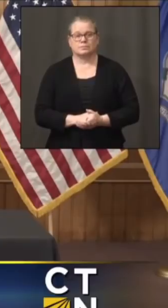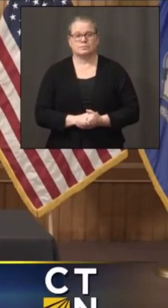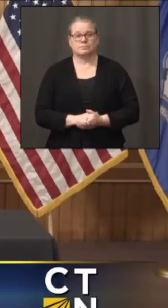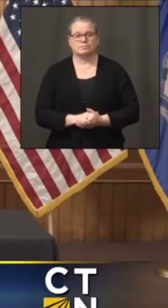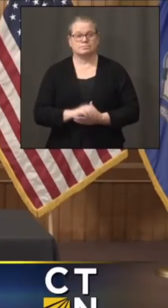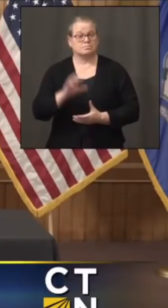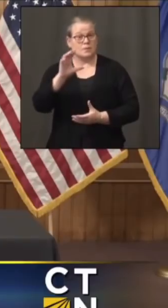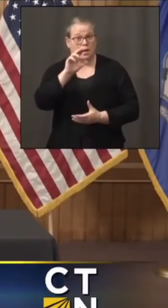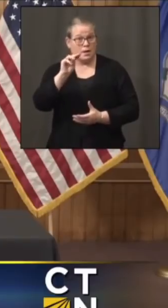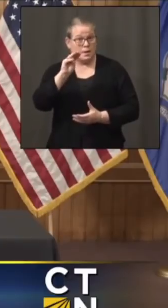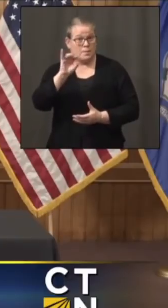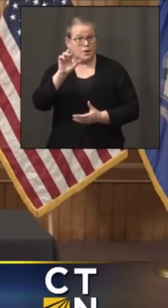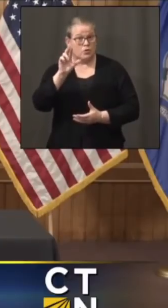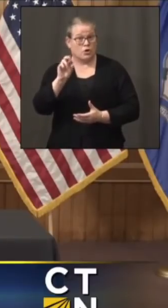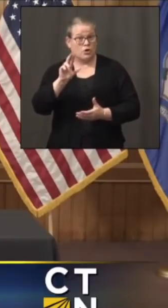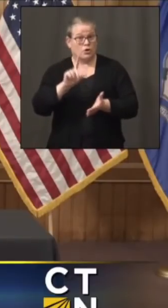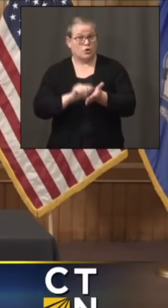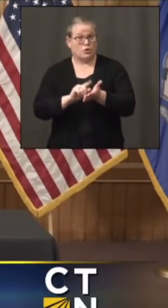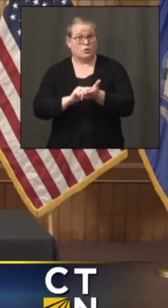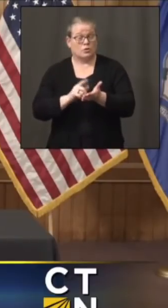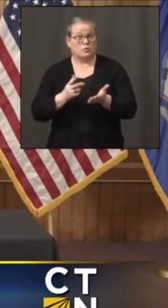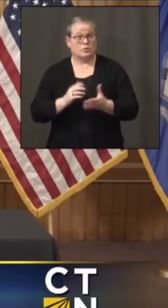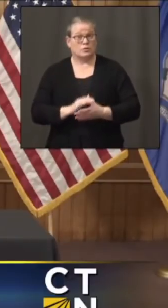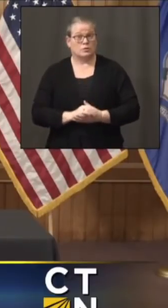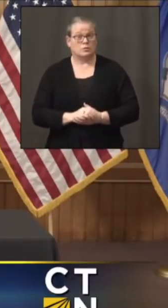The Connecticut Mirror.